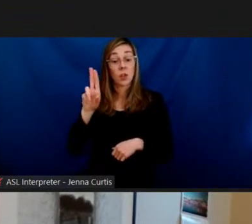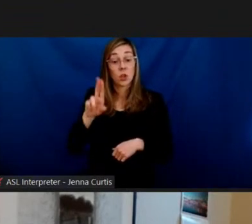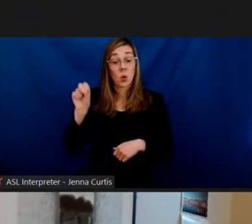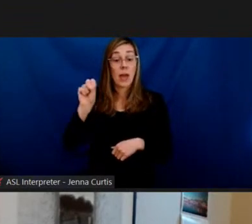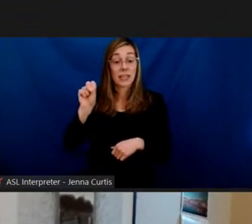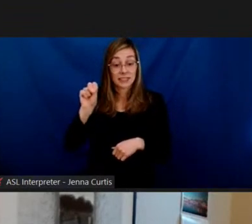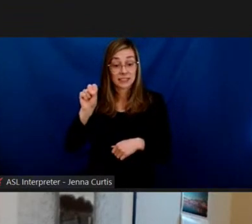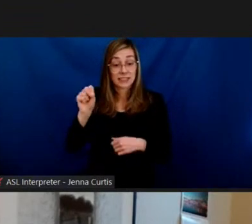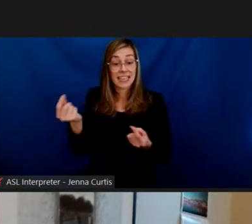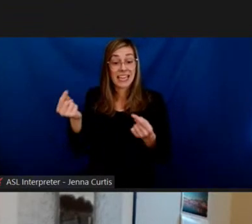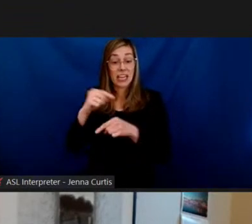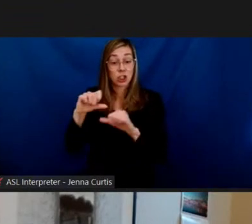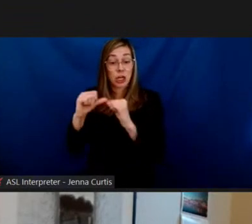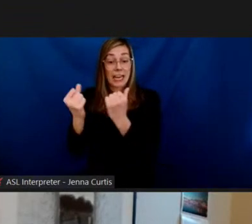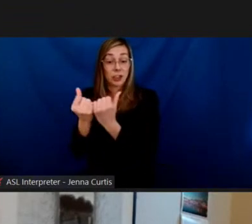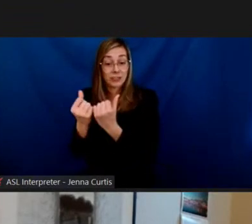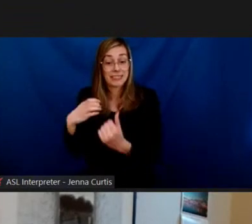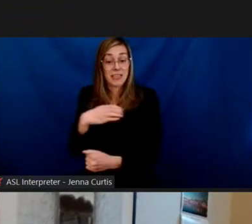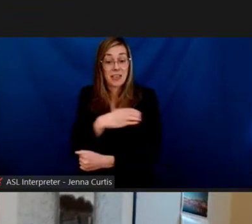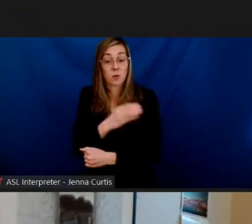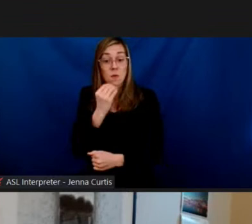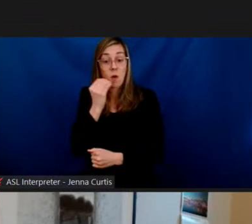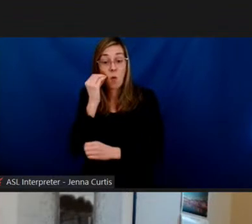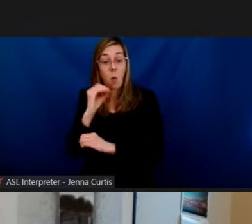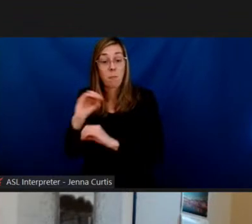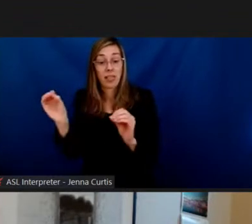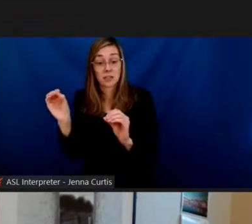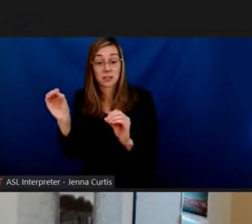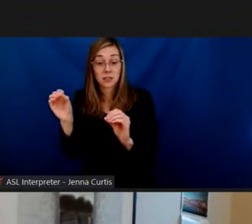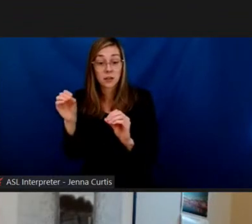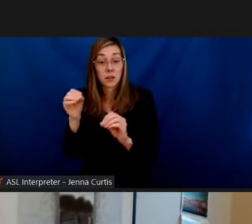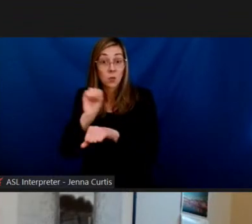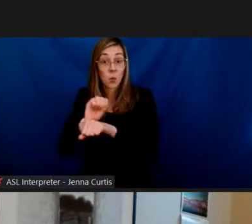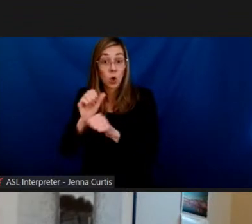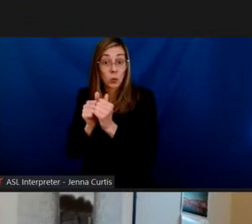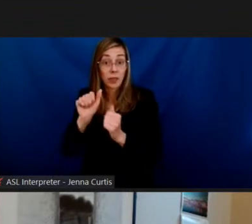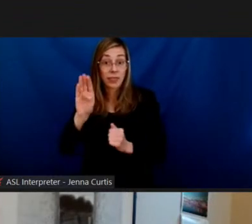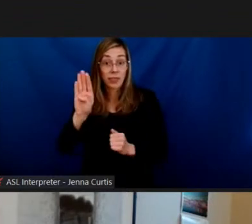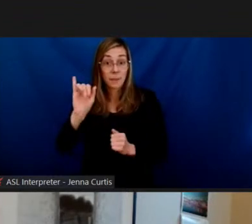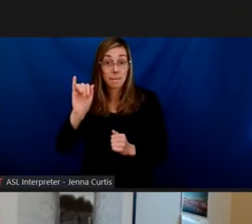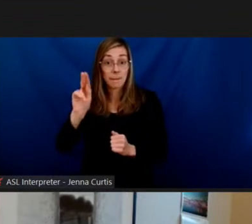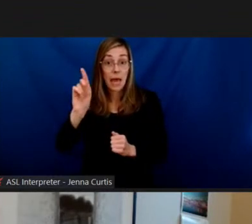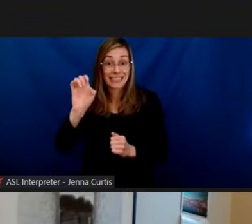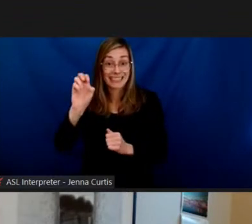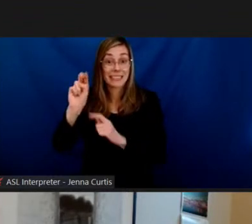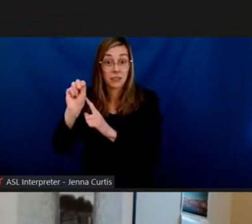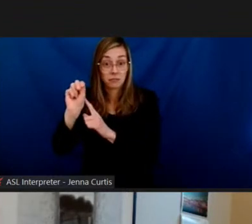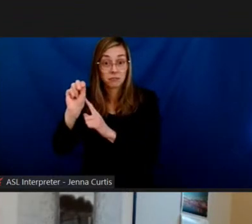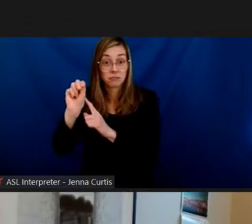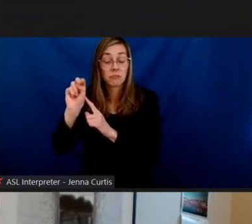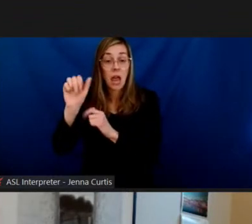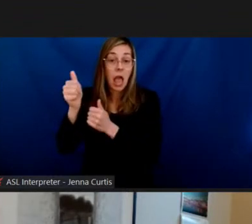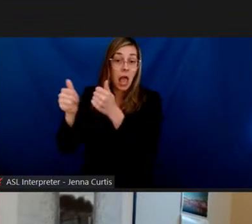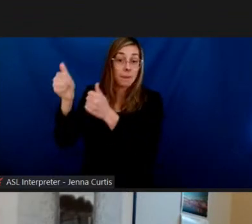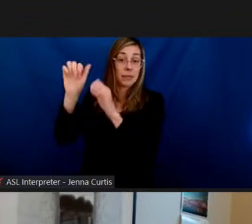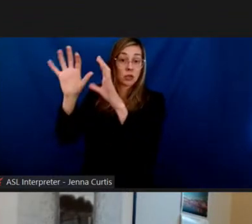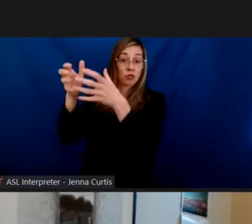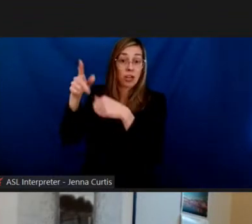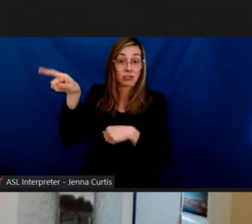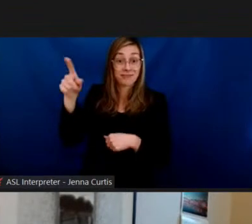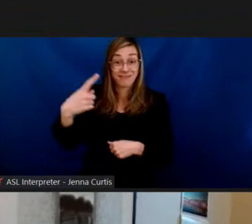Biden administration here today. He worked at a shelter that had a ratio of 1 to 100. So we will actually